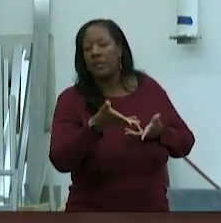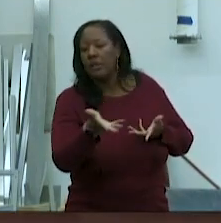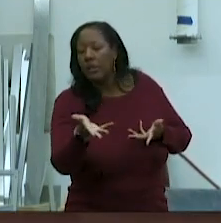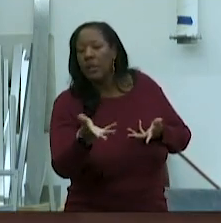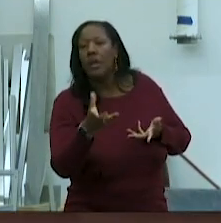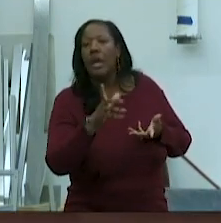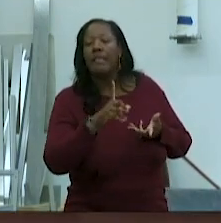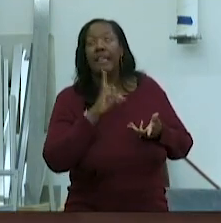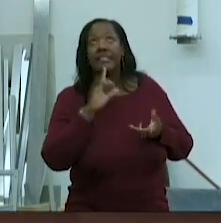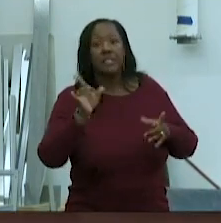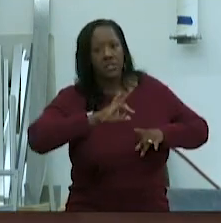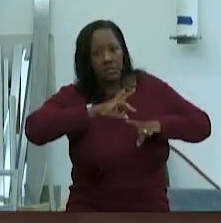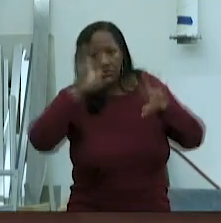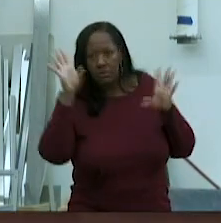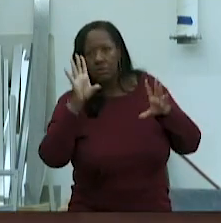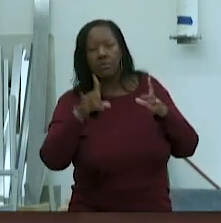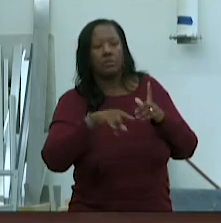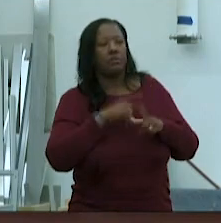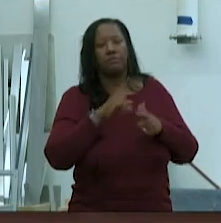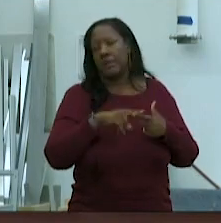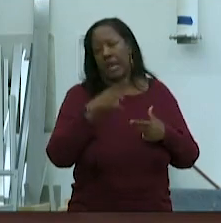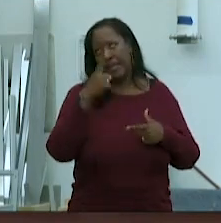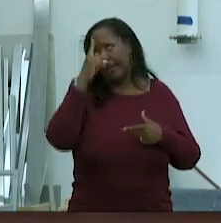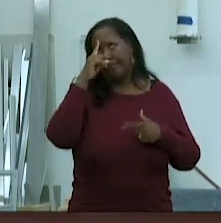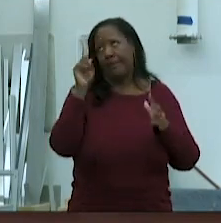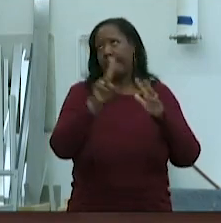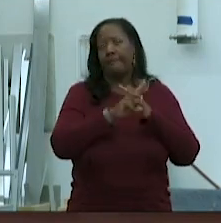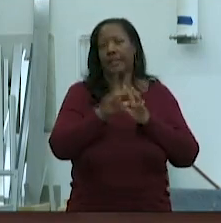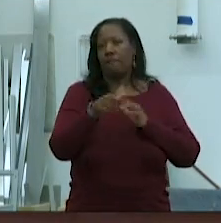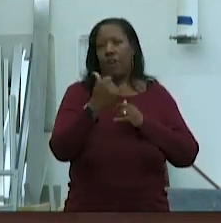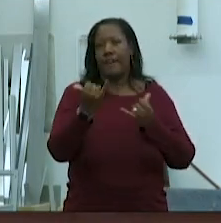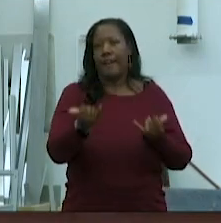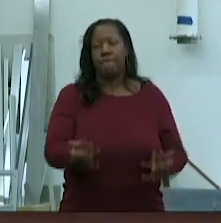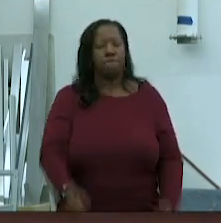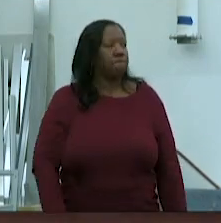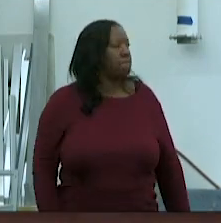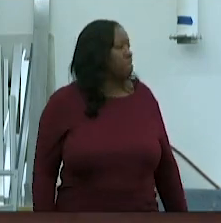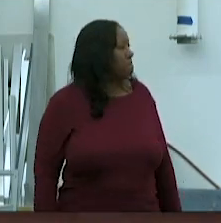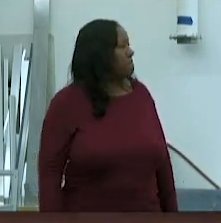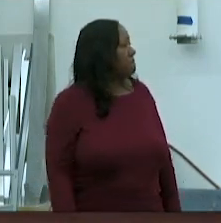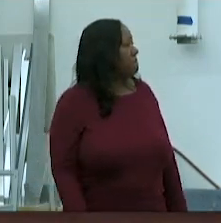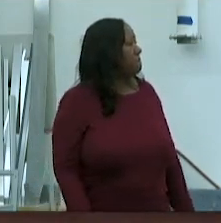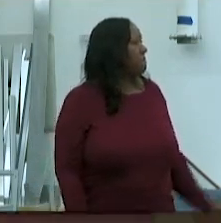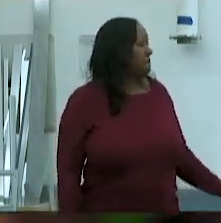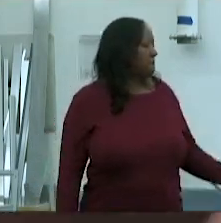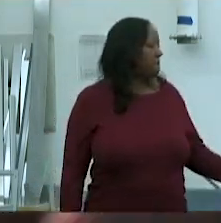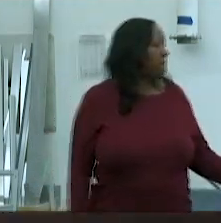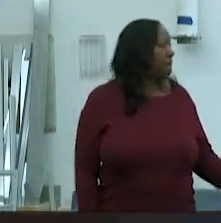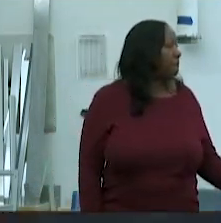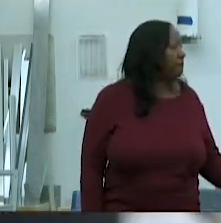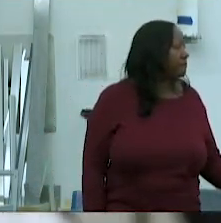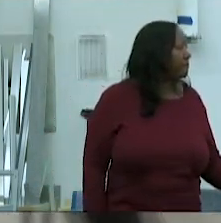it's catastrophic, but I can't think of anything right now. Right. Yeah.